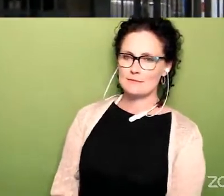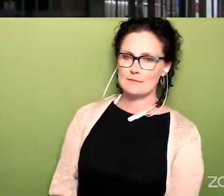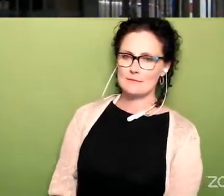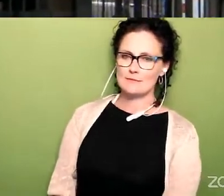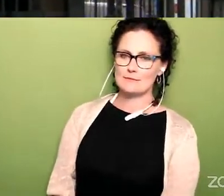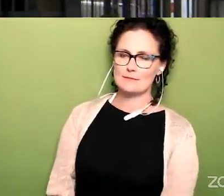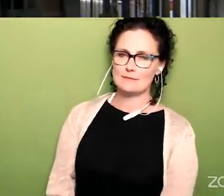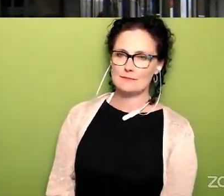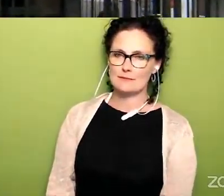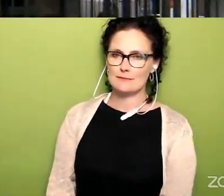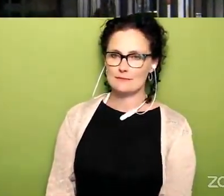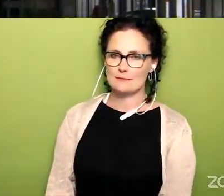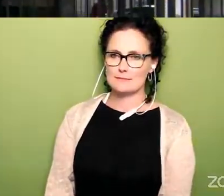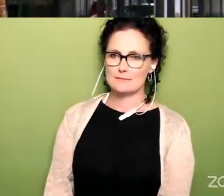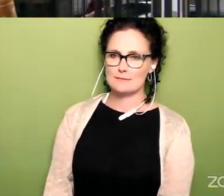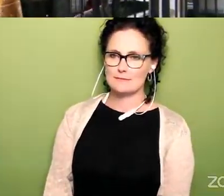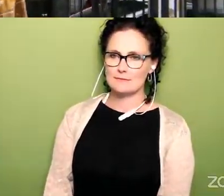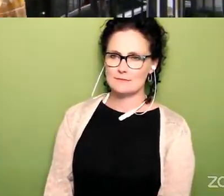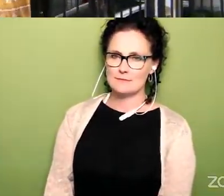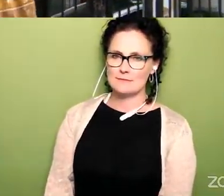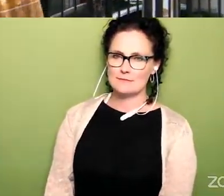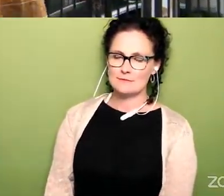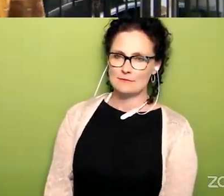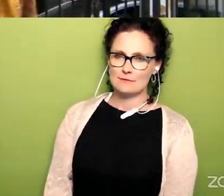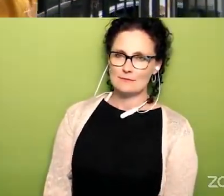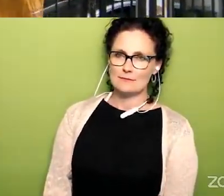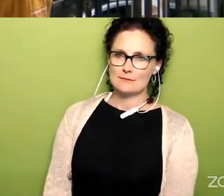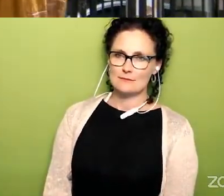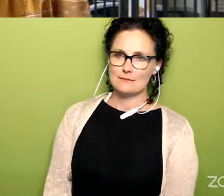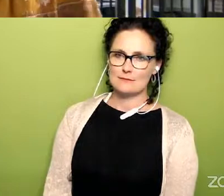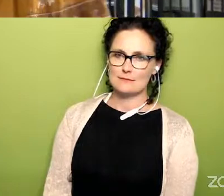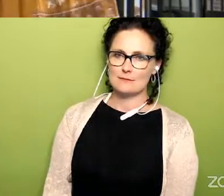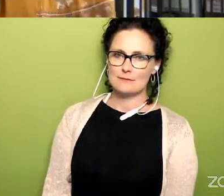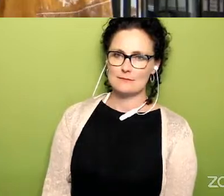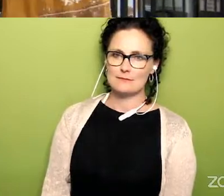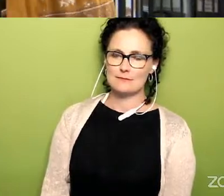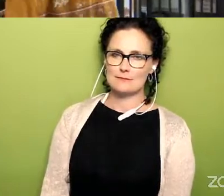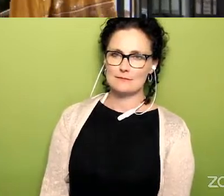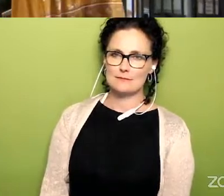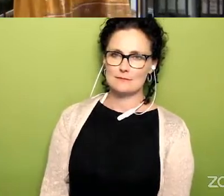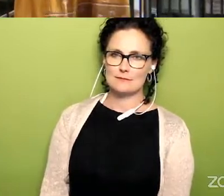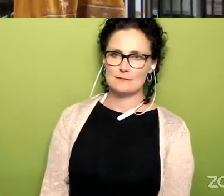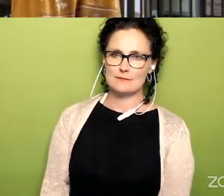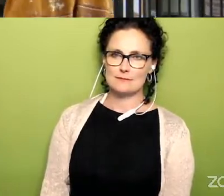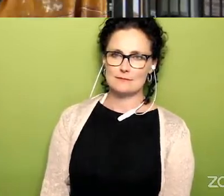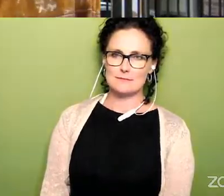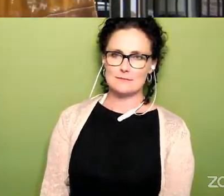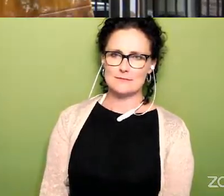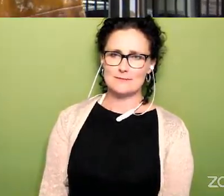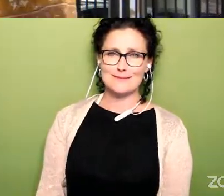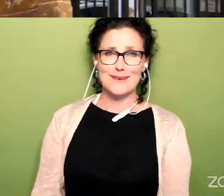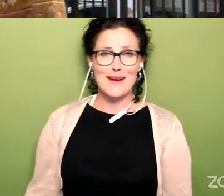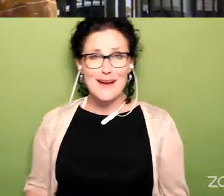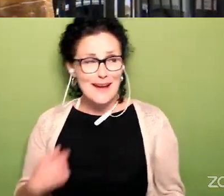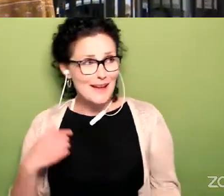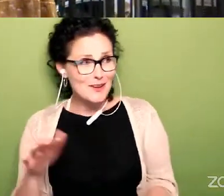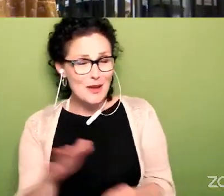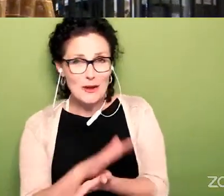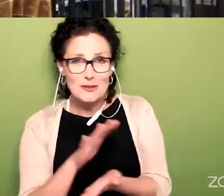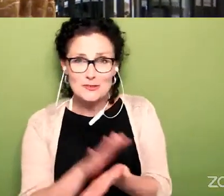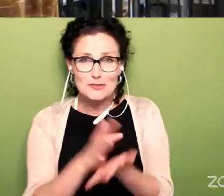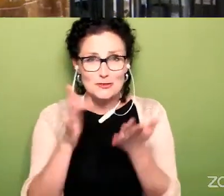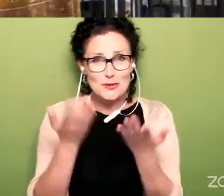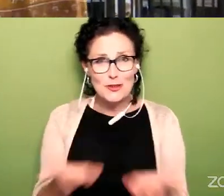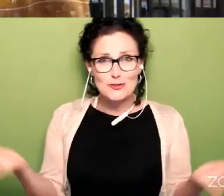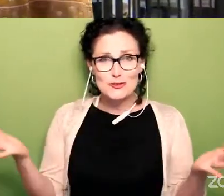This show. What show? This young people performing, very artistic. Mandeep, are you alright?